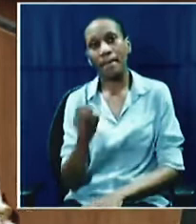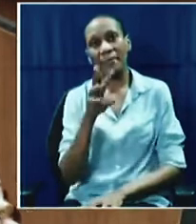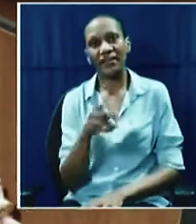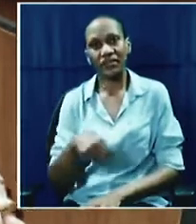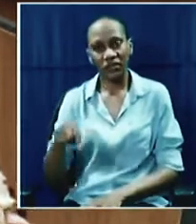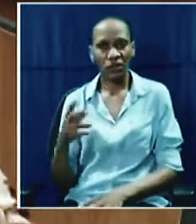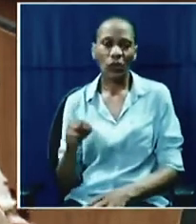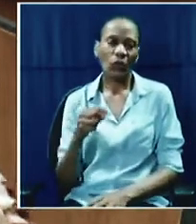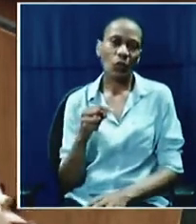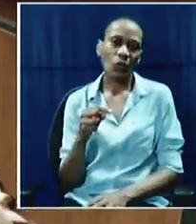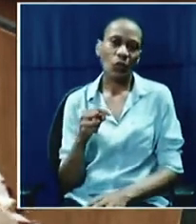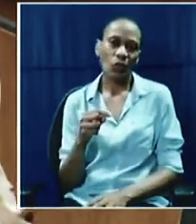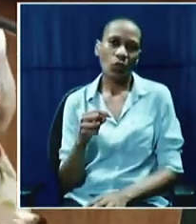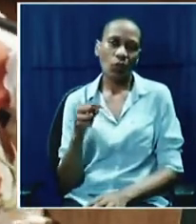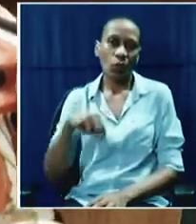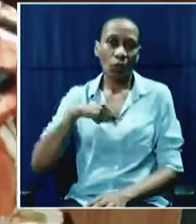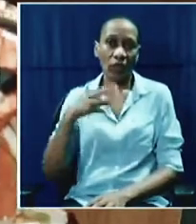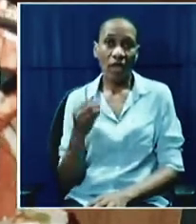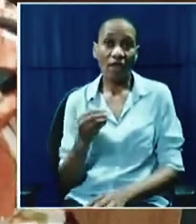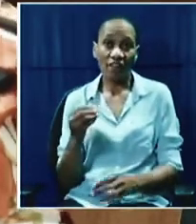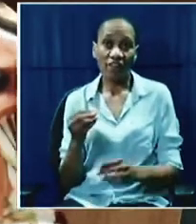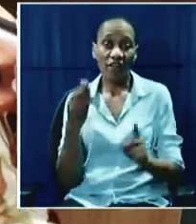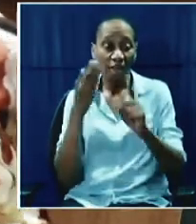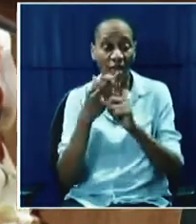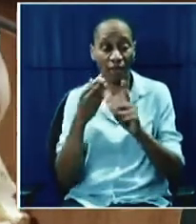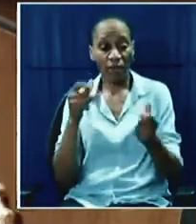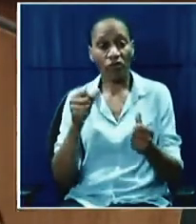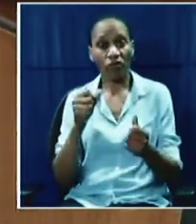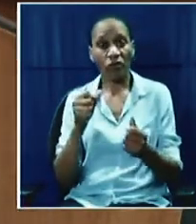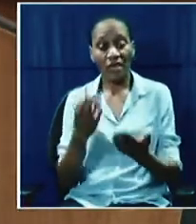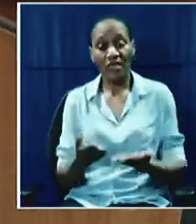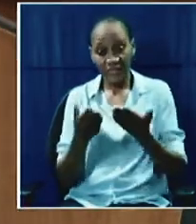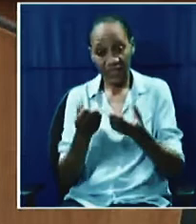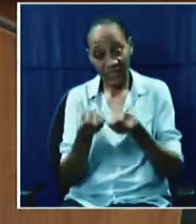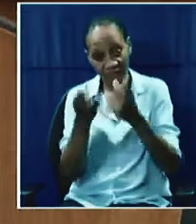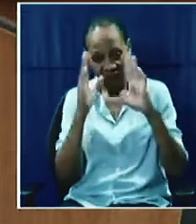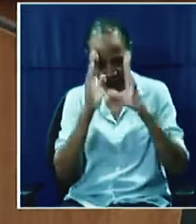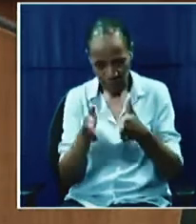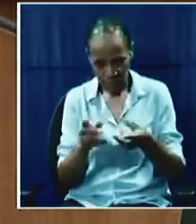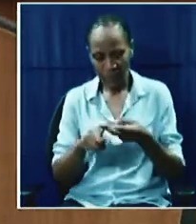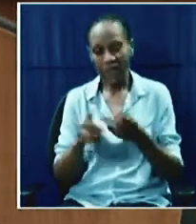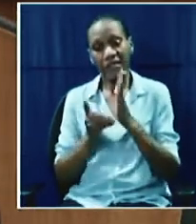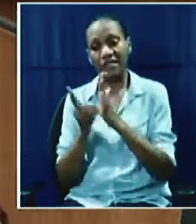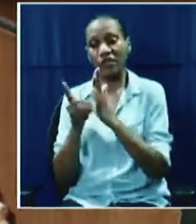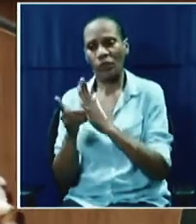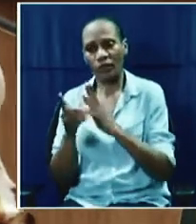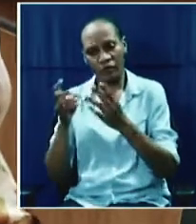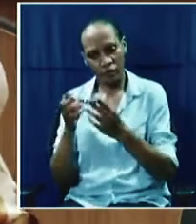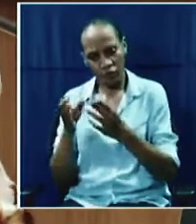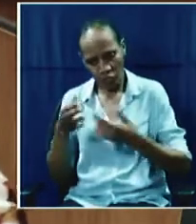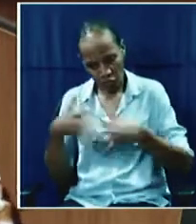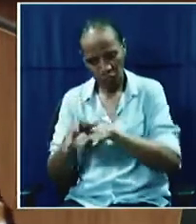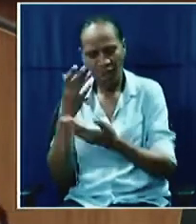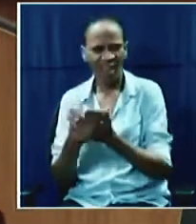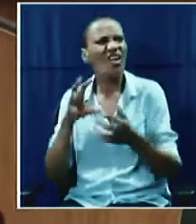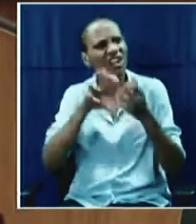be a catalyst for fundamental socio-economic transformation, service delivery, and development. This can be